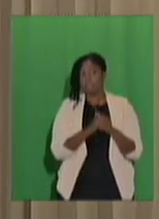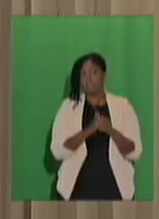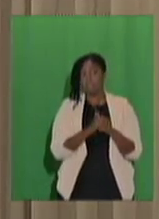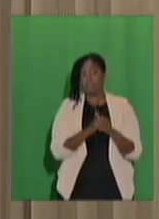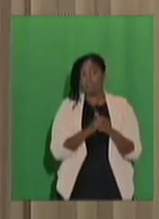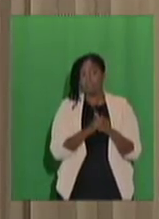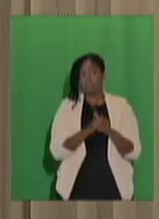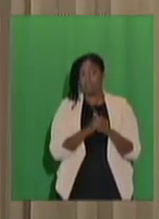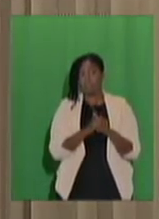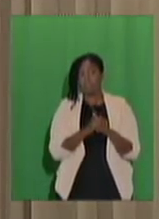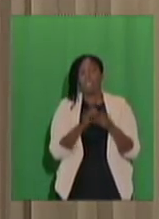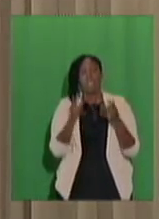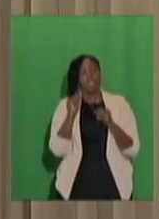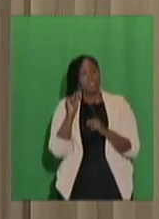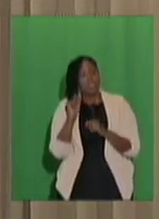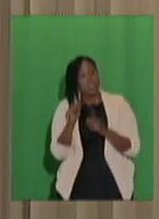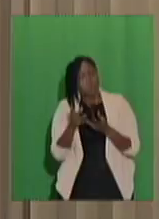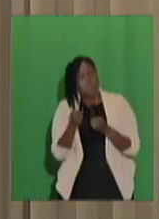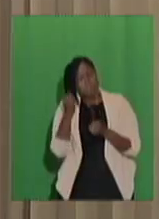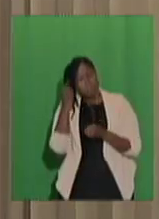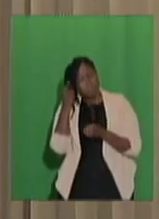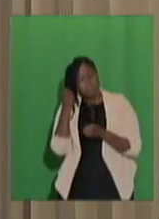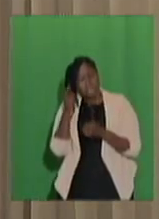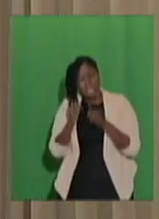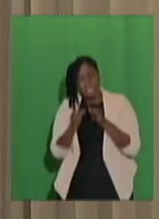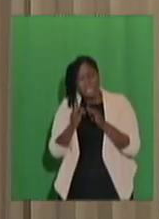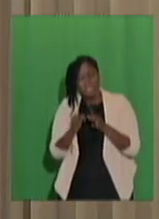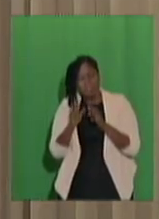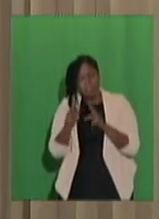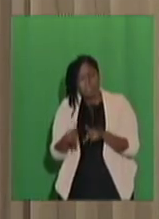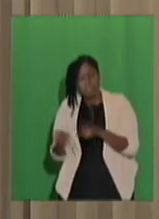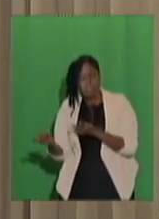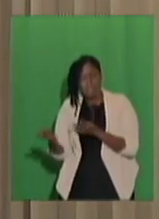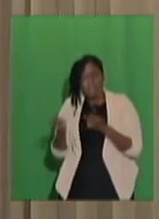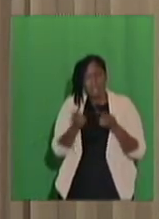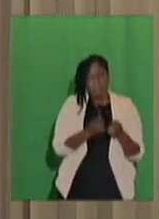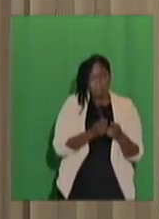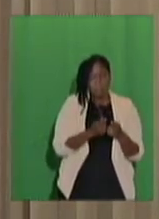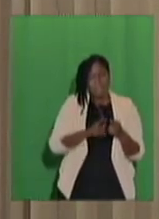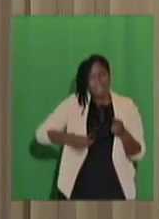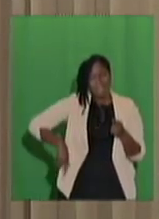to basically understand if the person presented late on in the illness, yes?